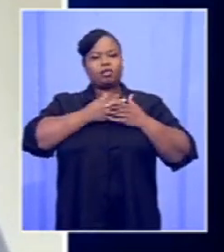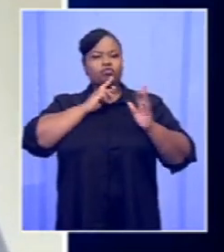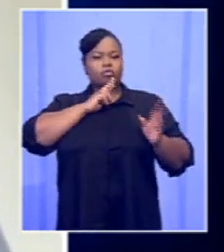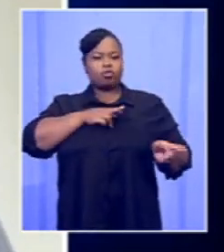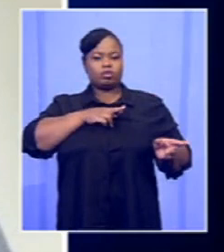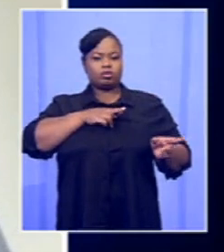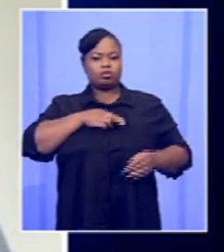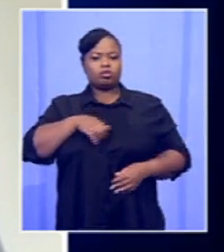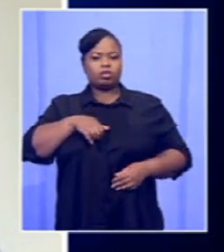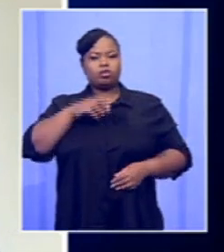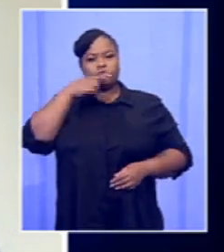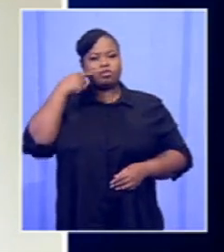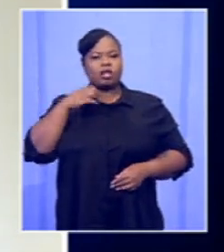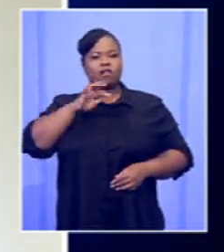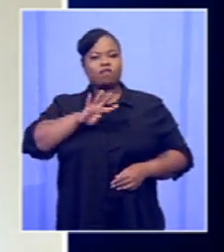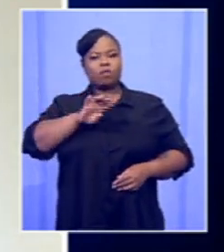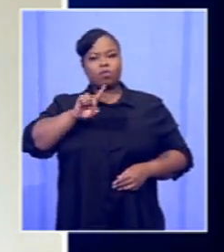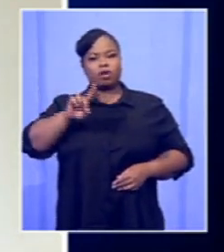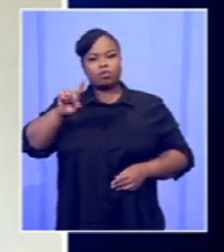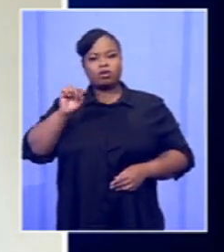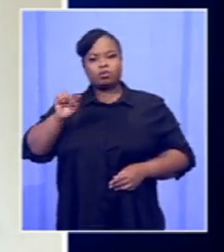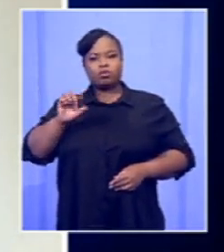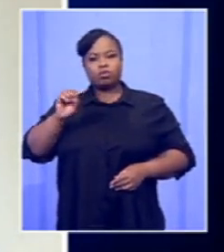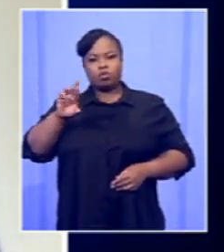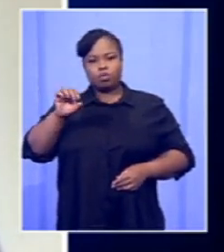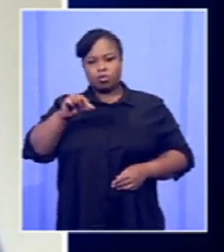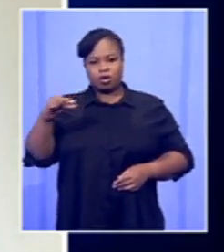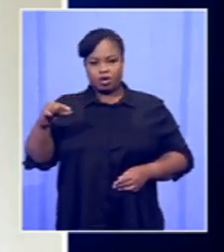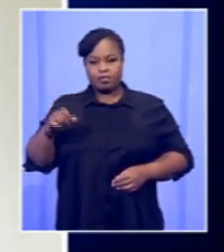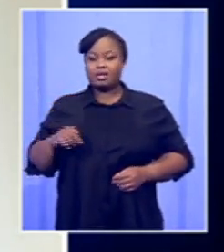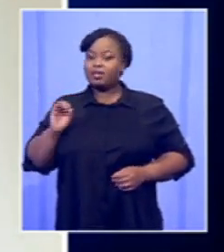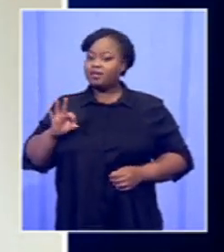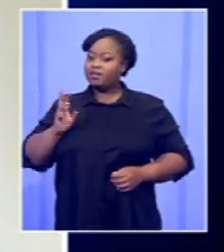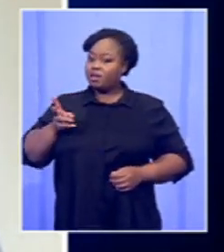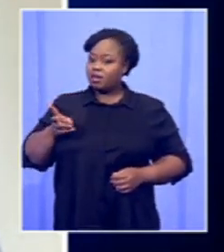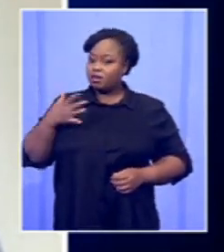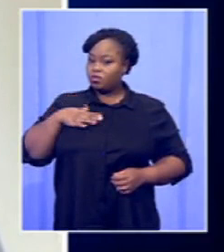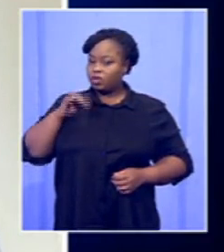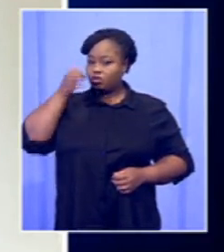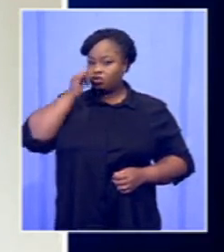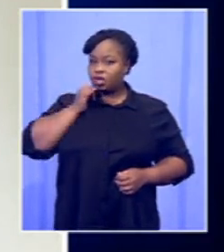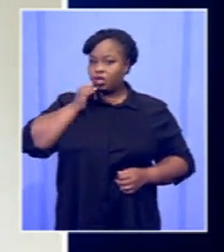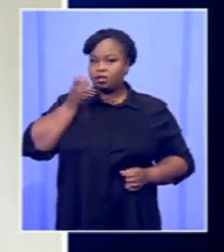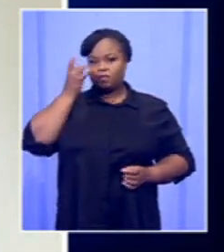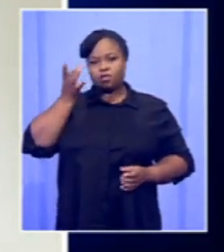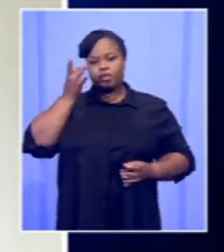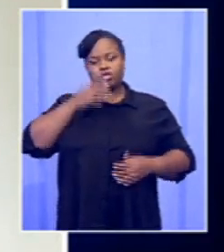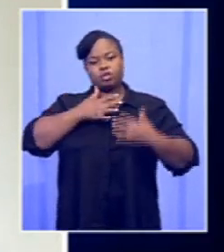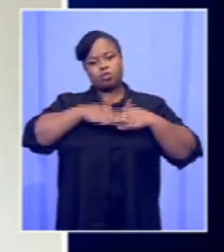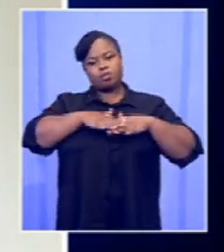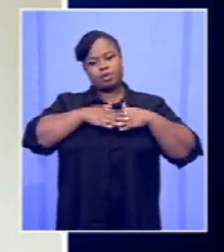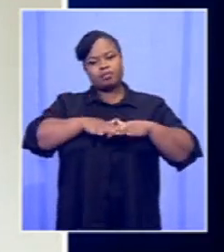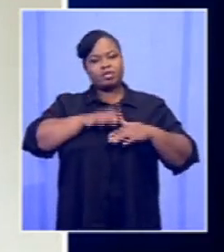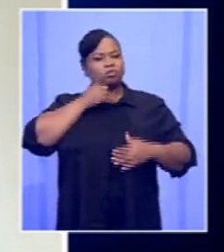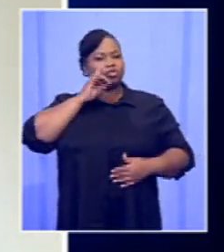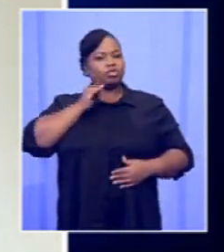to real411.org. Or at the same time, if they want to double check in terms of information, they can also look at the various websites as well